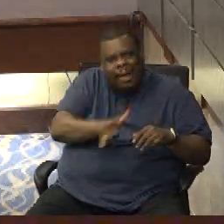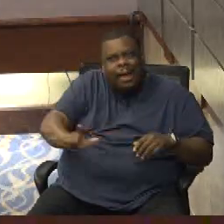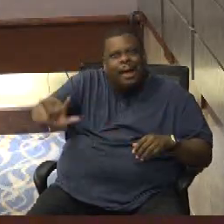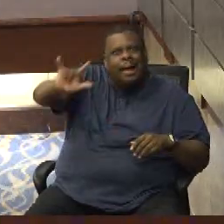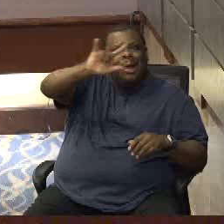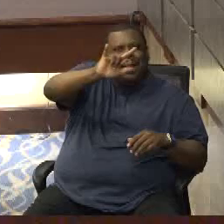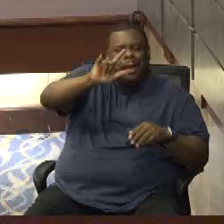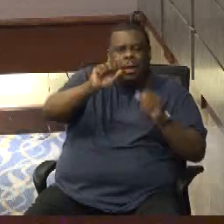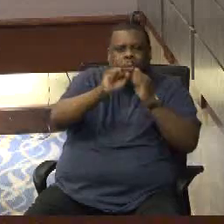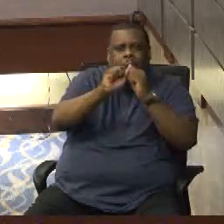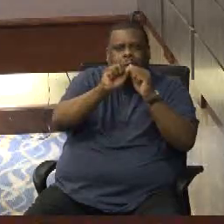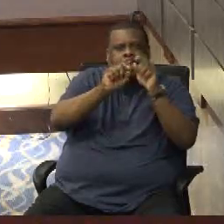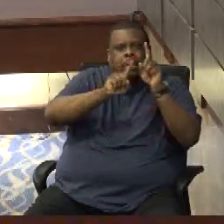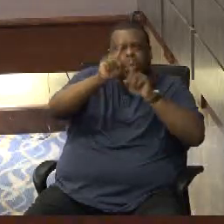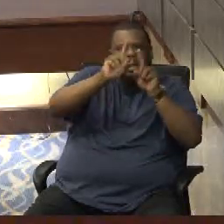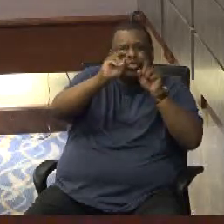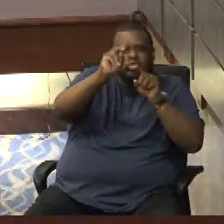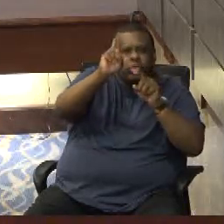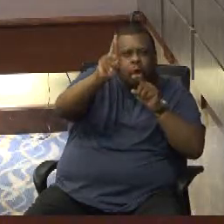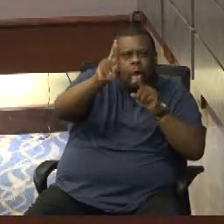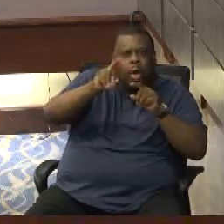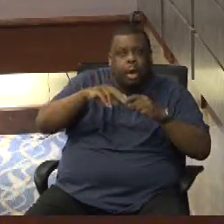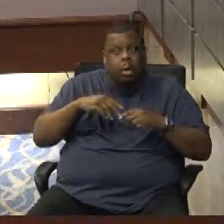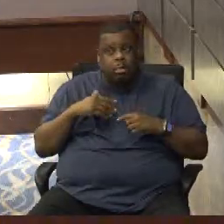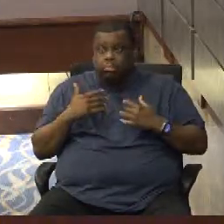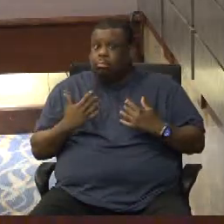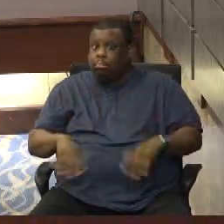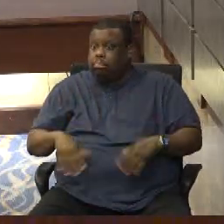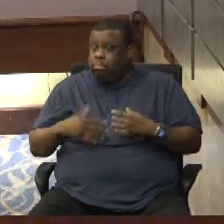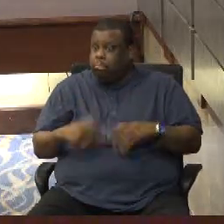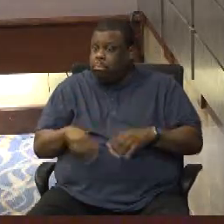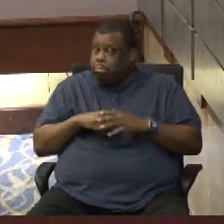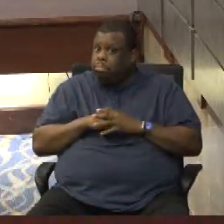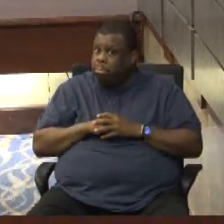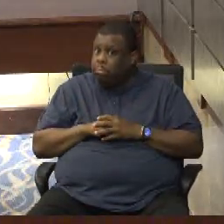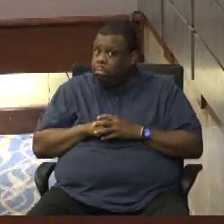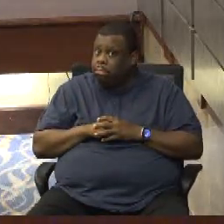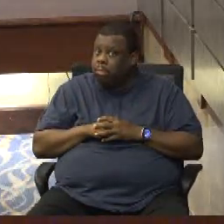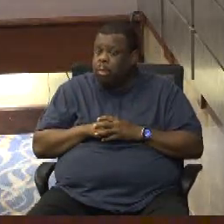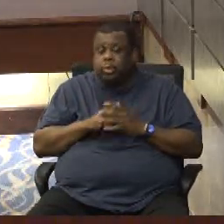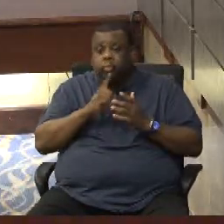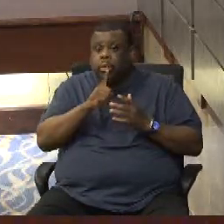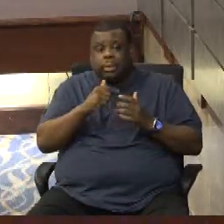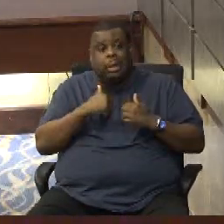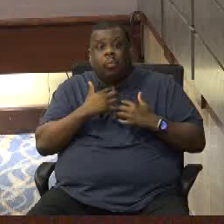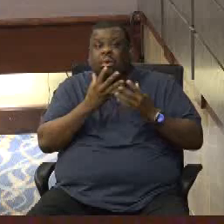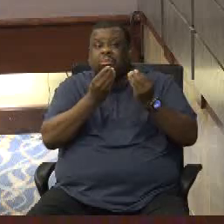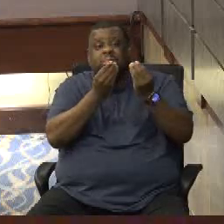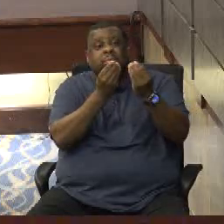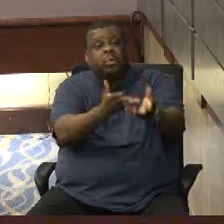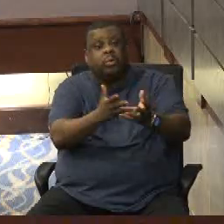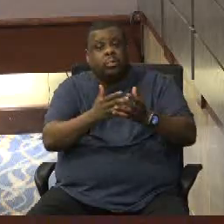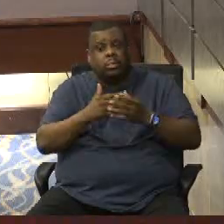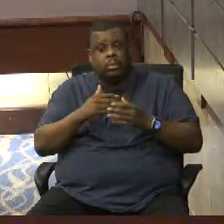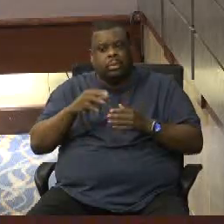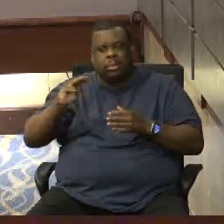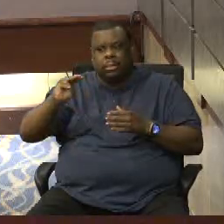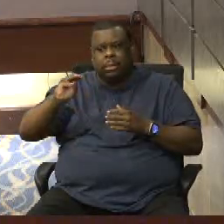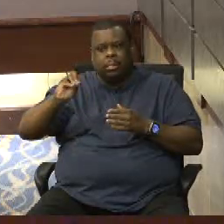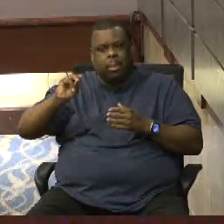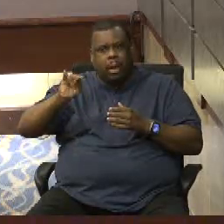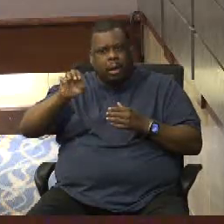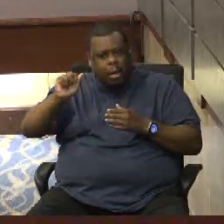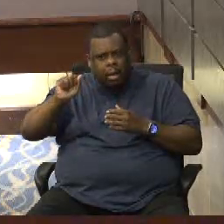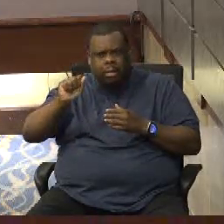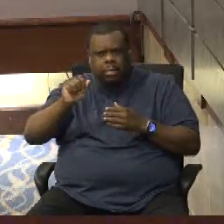it's just will carry better in various medium. But I also want to say I really appreciate Monica and Loyal Casper,